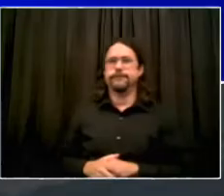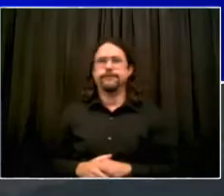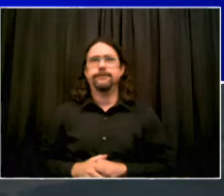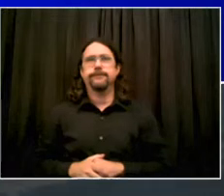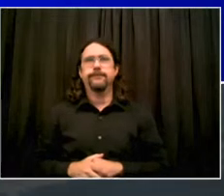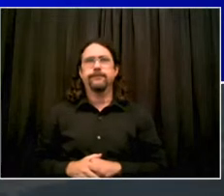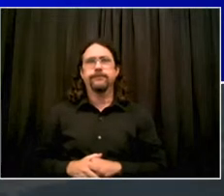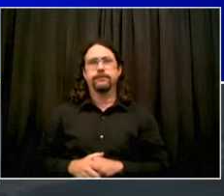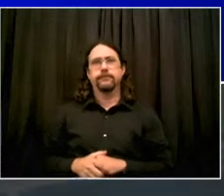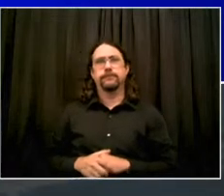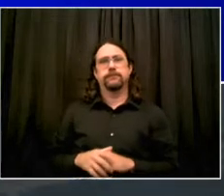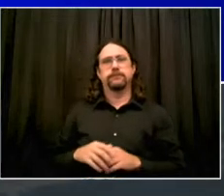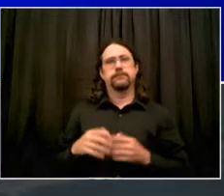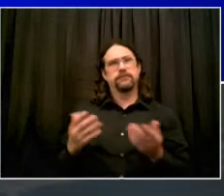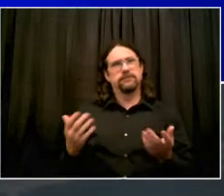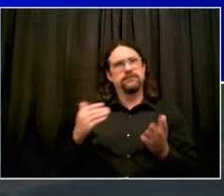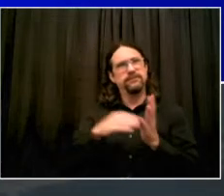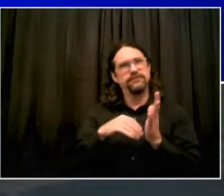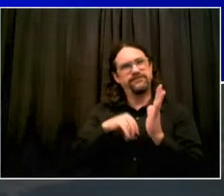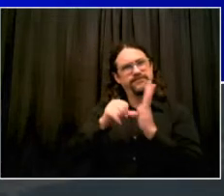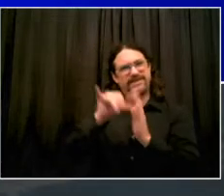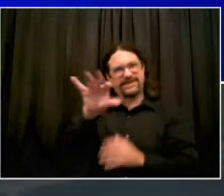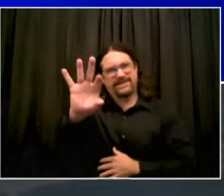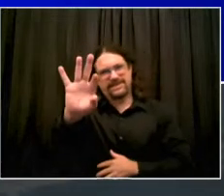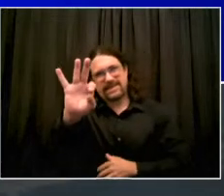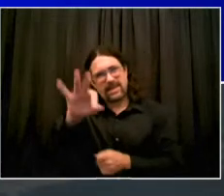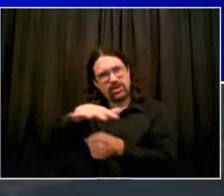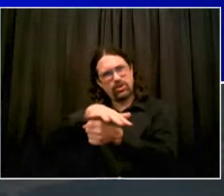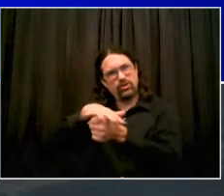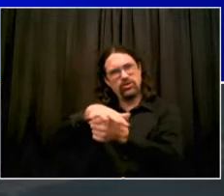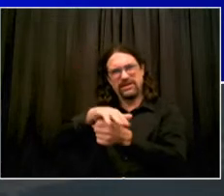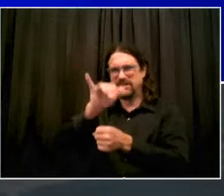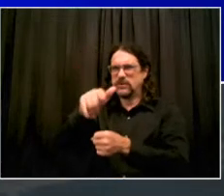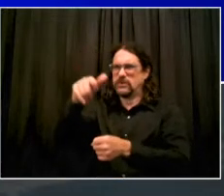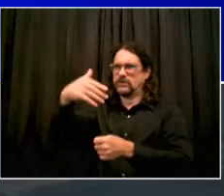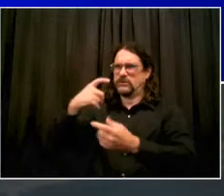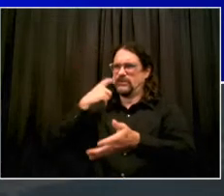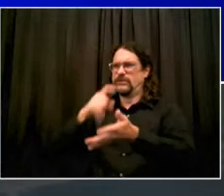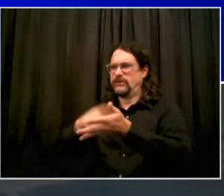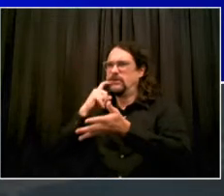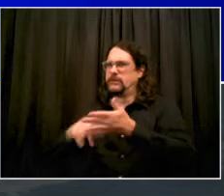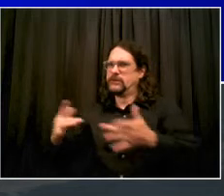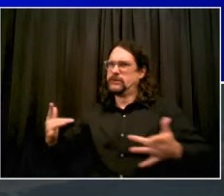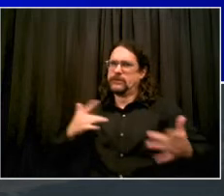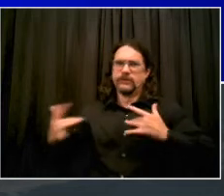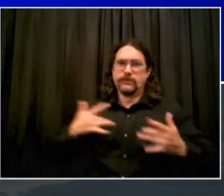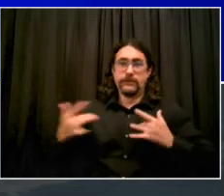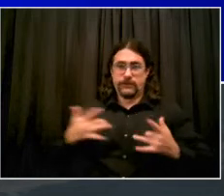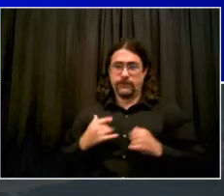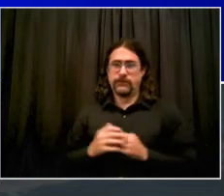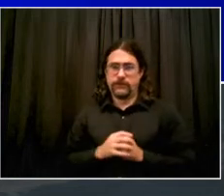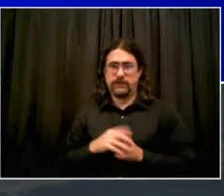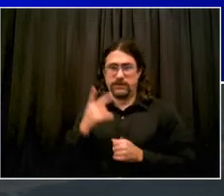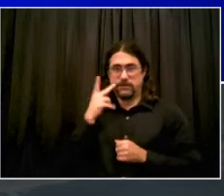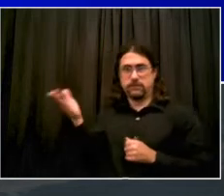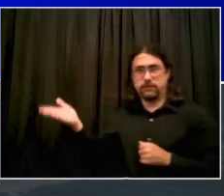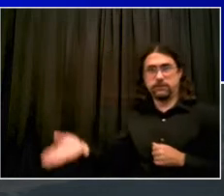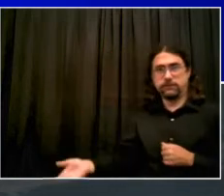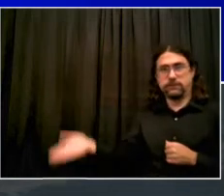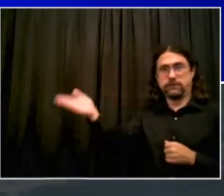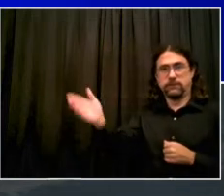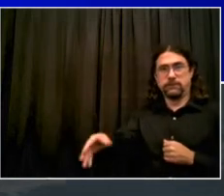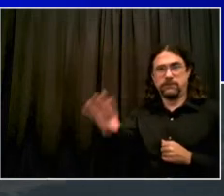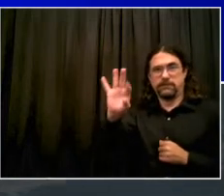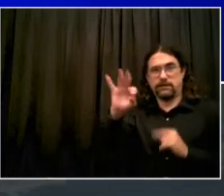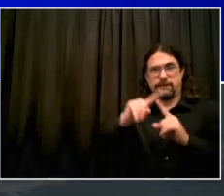problem. Each zip code is different. Some we've seen some noticeable progress, but overall, unfortunately, we have not seen enough.